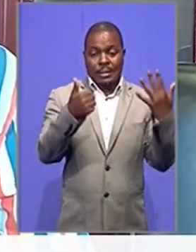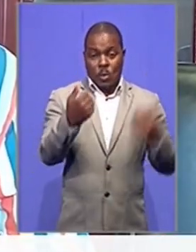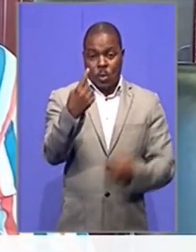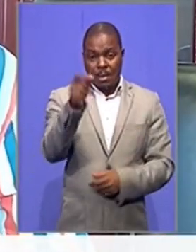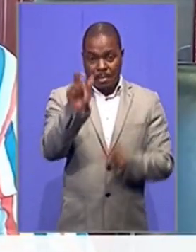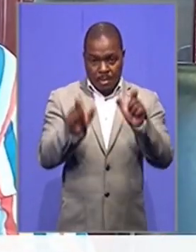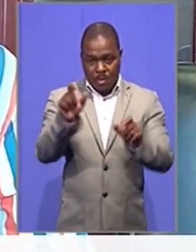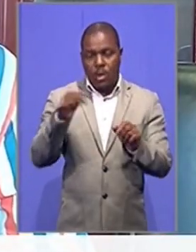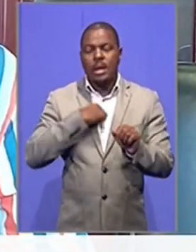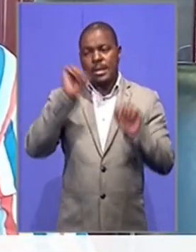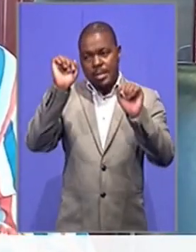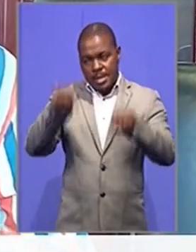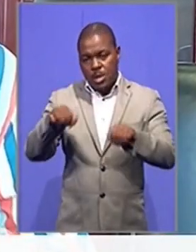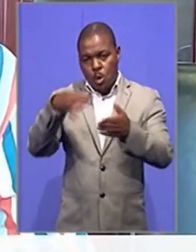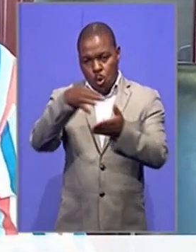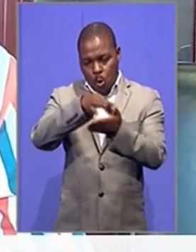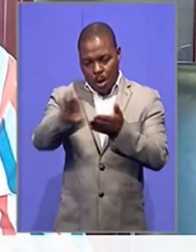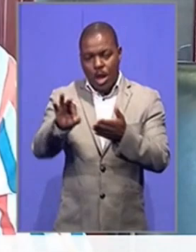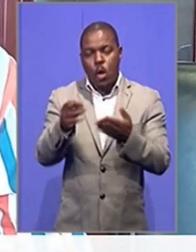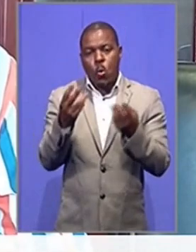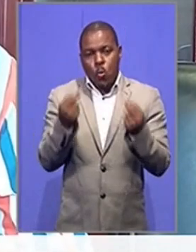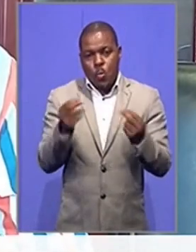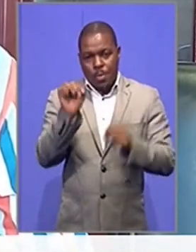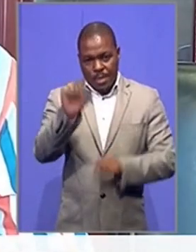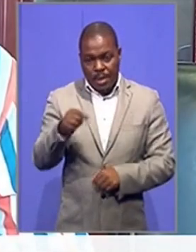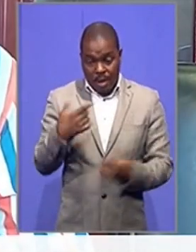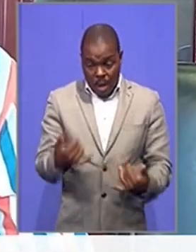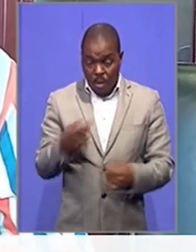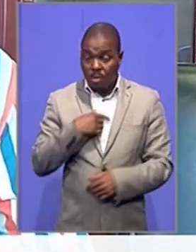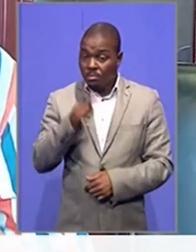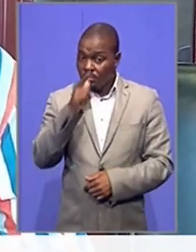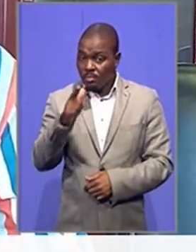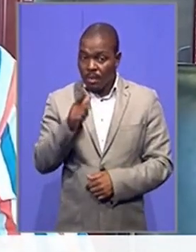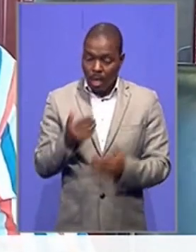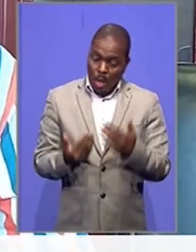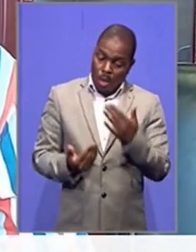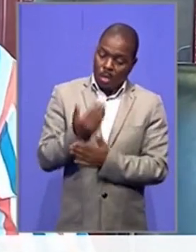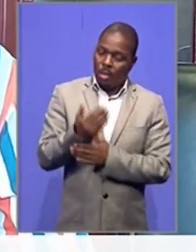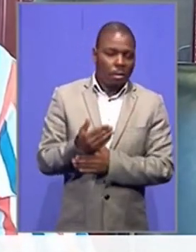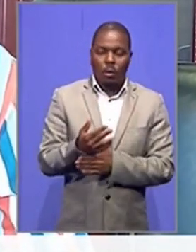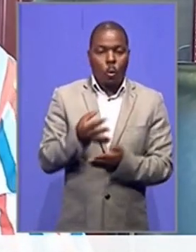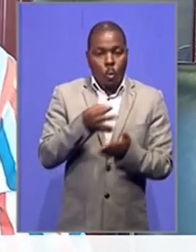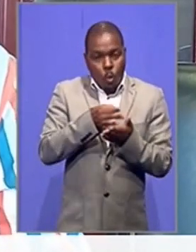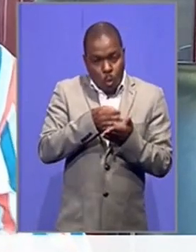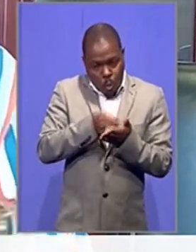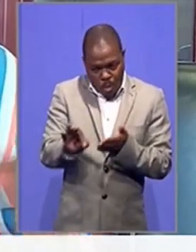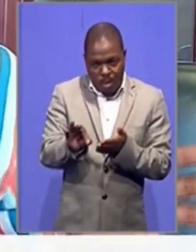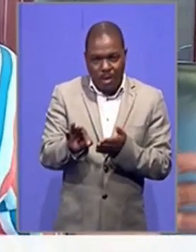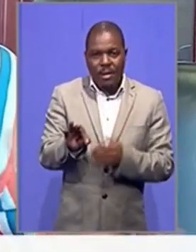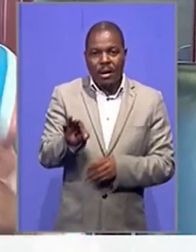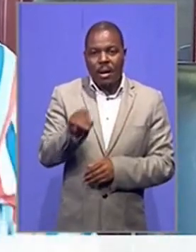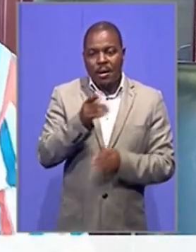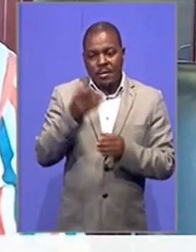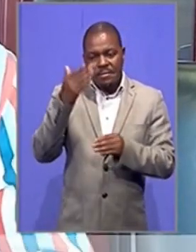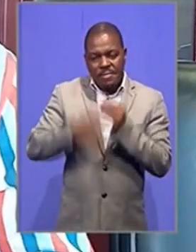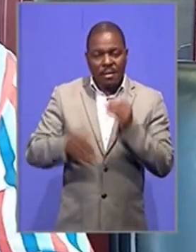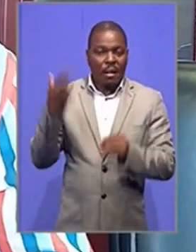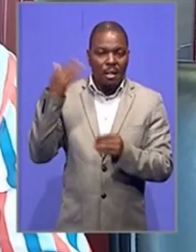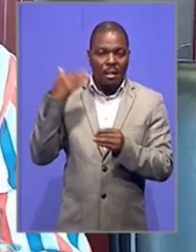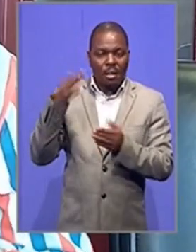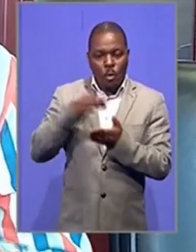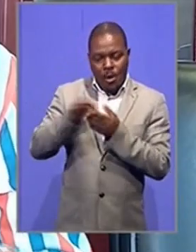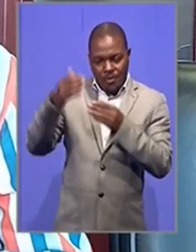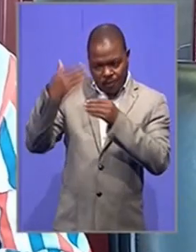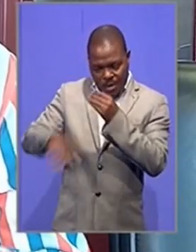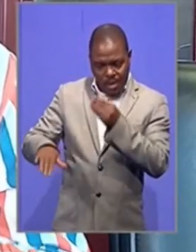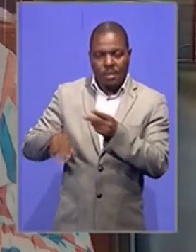re ba fe dikontraka tše diswa bjale ka e bolela ga re di mpshafatšwe re ba fa kontraka ye ntshwa gabo ye ba kgane e fetile ga go sana go ka e